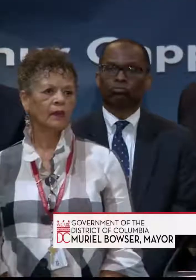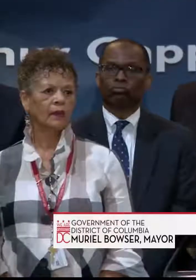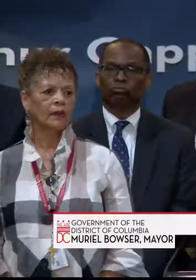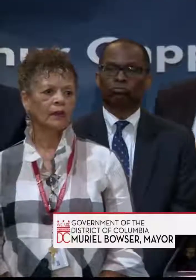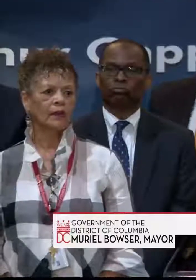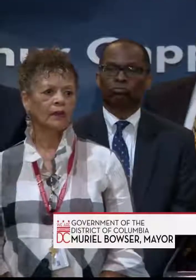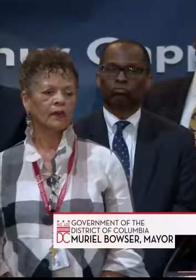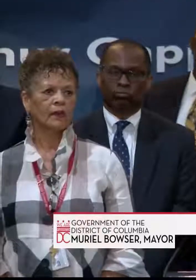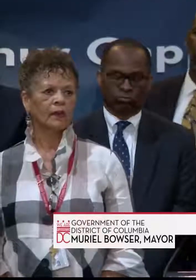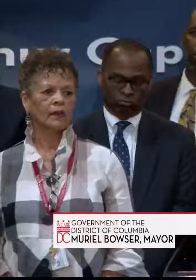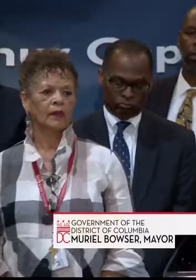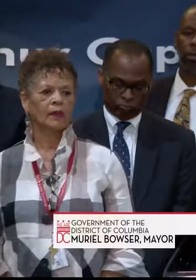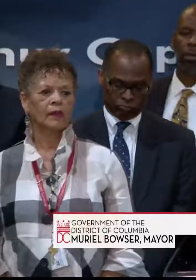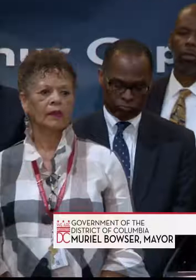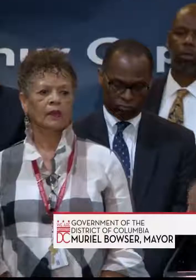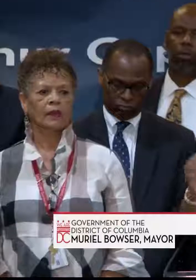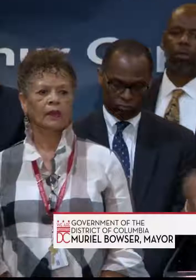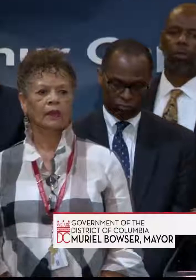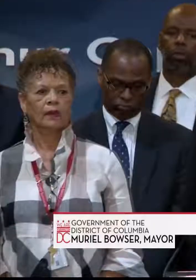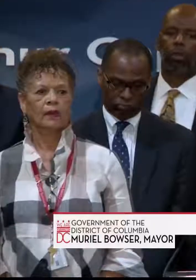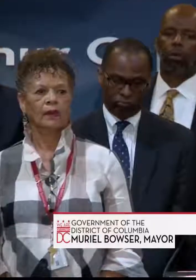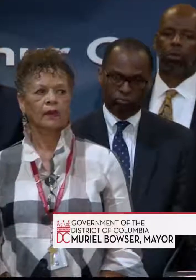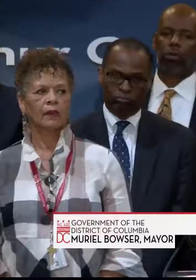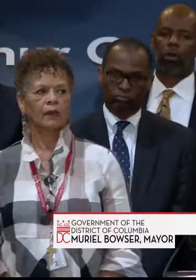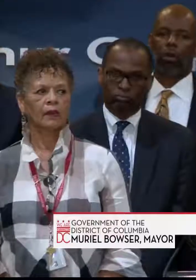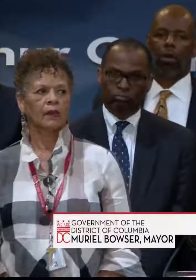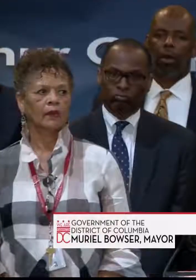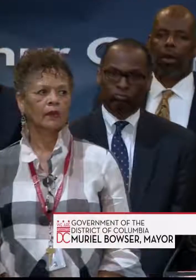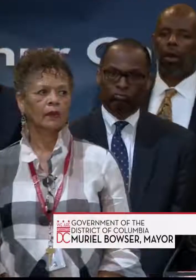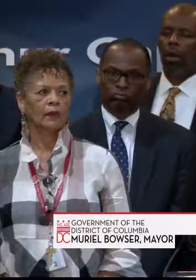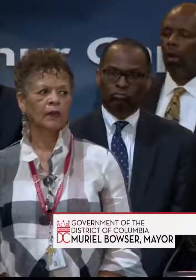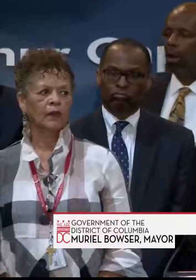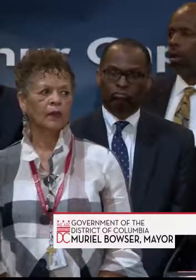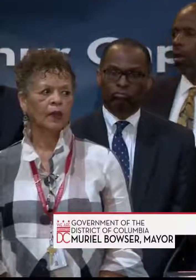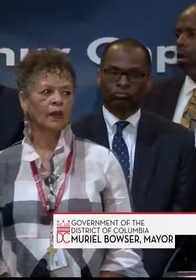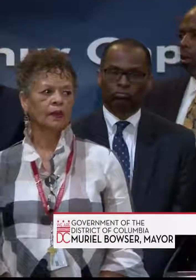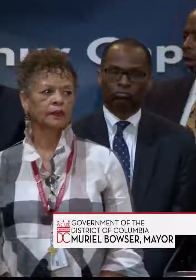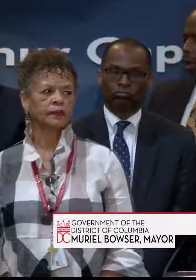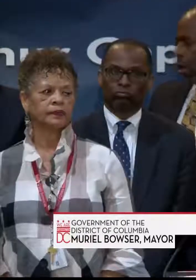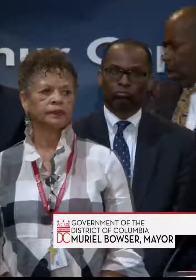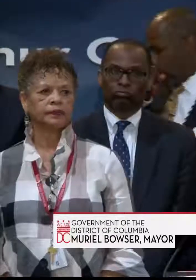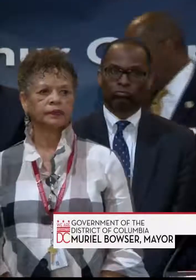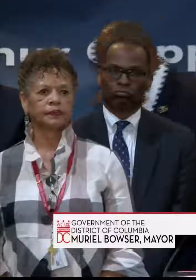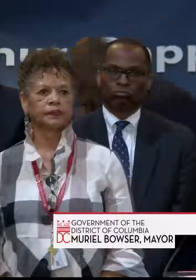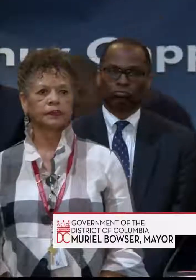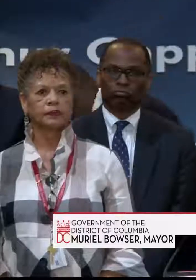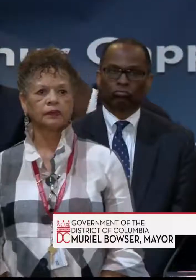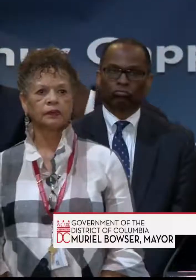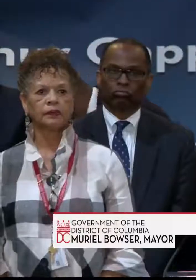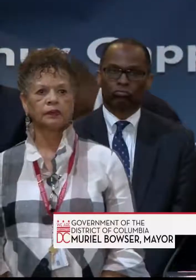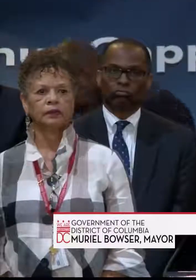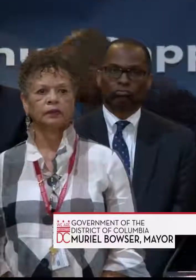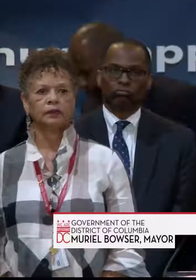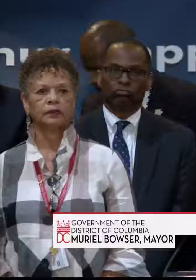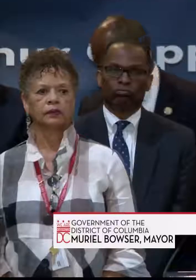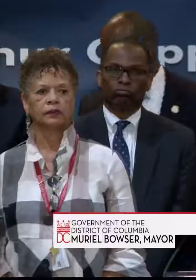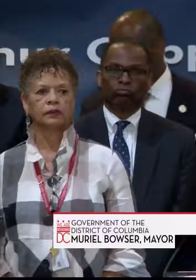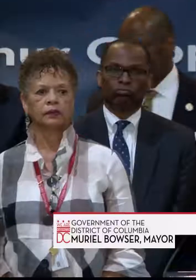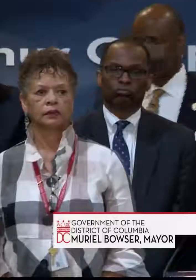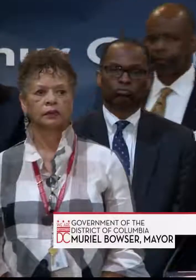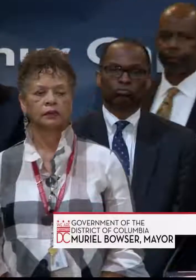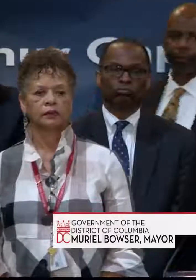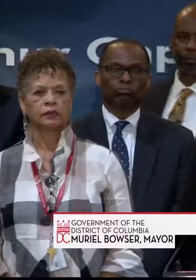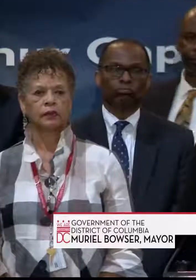need. Also, you probably have thought about it. I know many of you left without your basic things like your